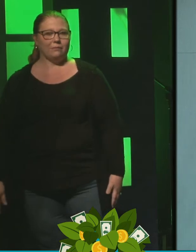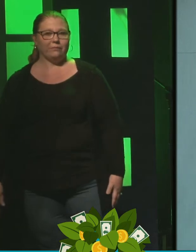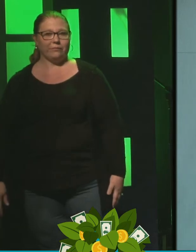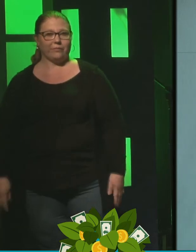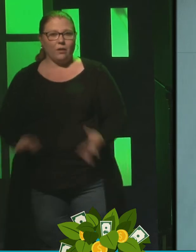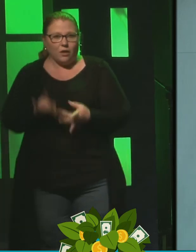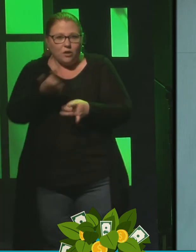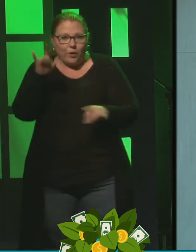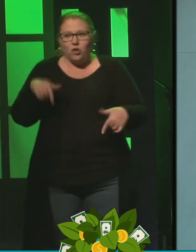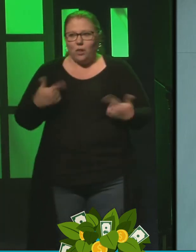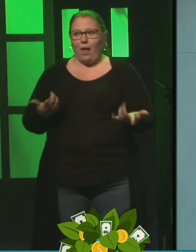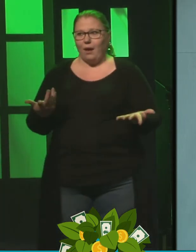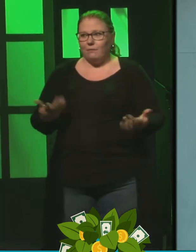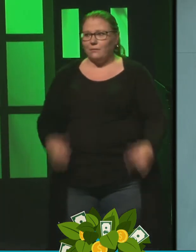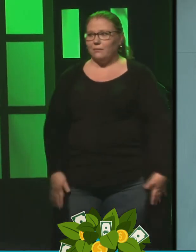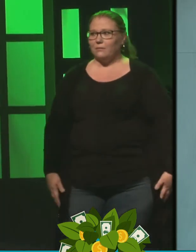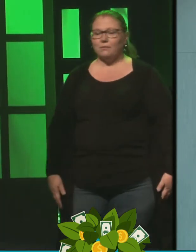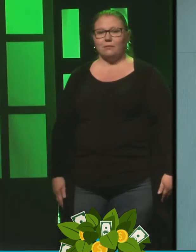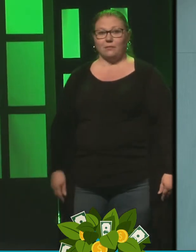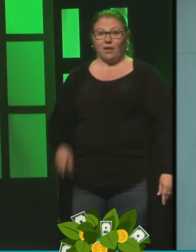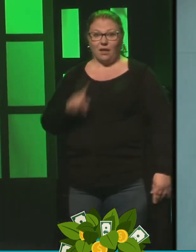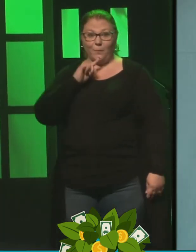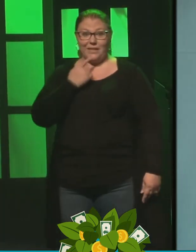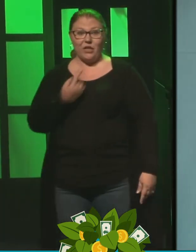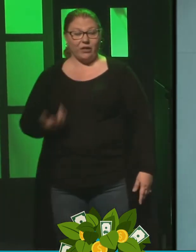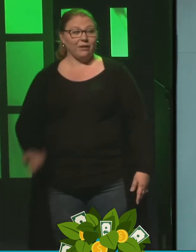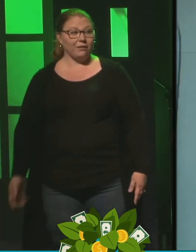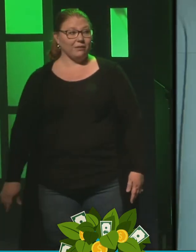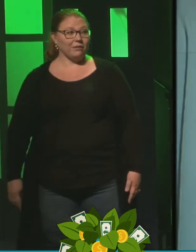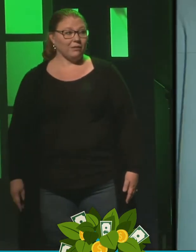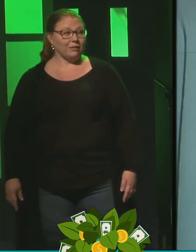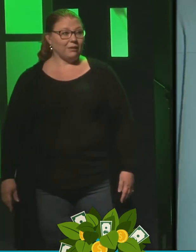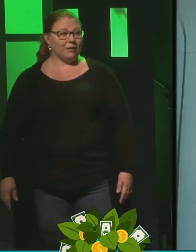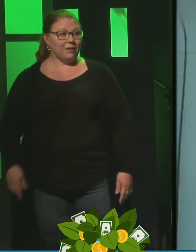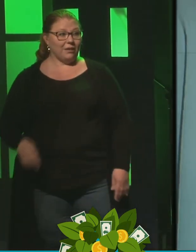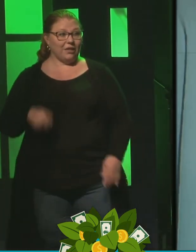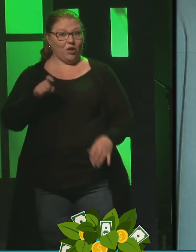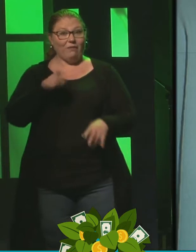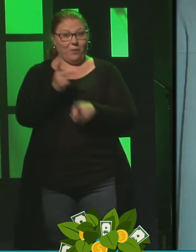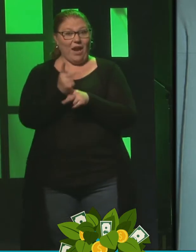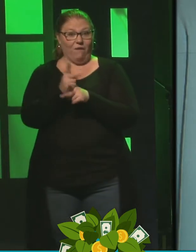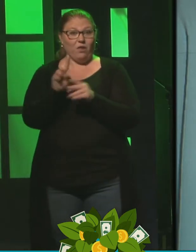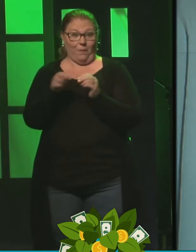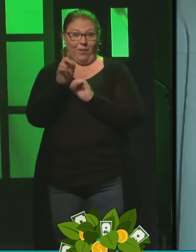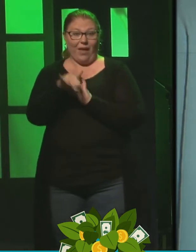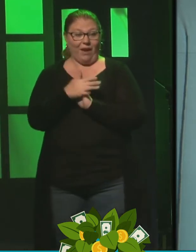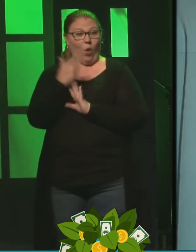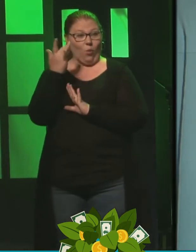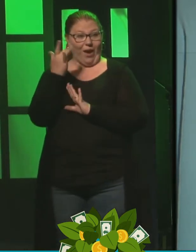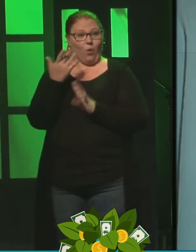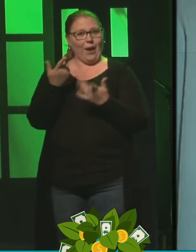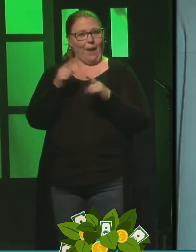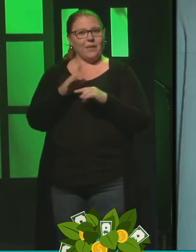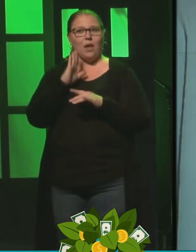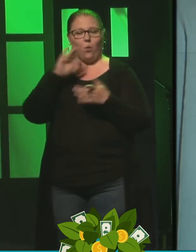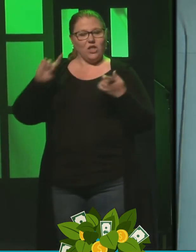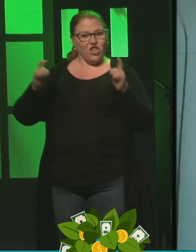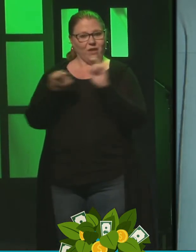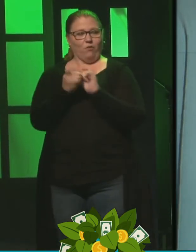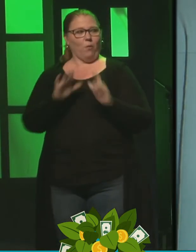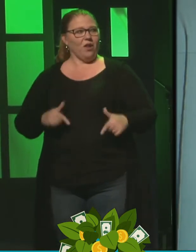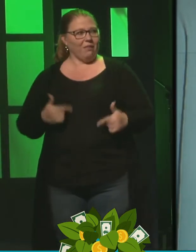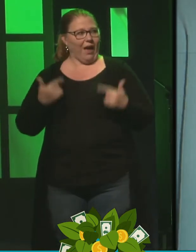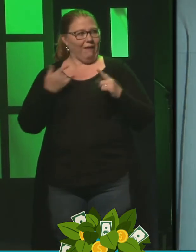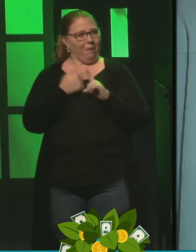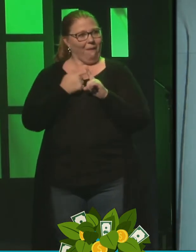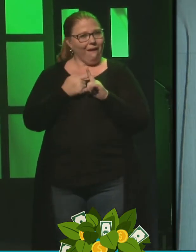Your spiritual life, that is. I'm serious. Like, you got to be really careful about this, because here's what happens. It'll transform your life, because